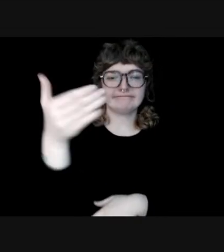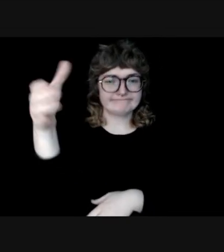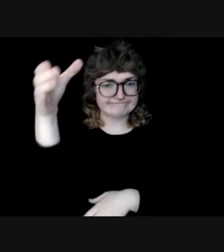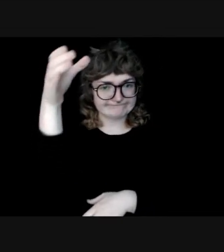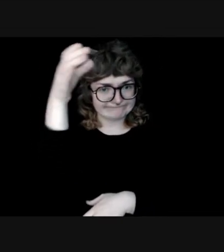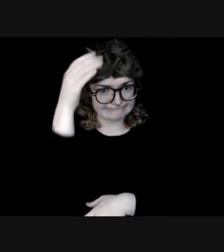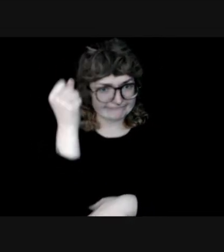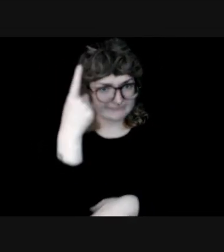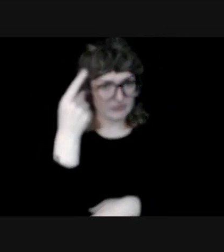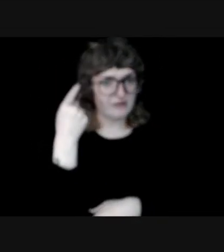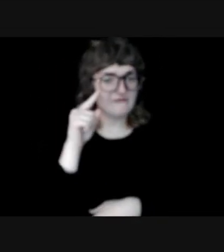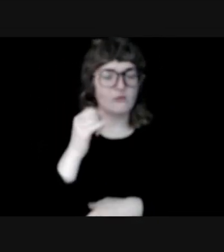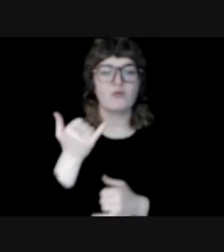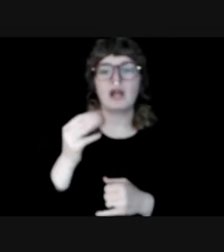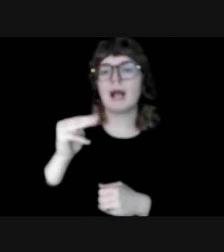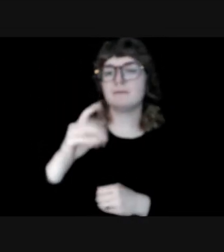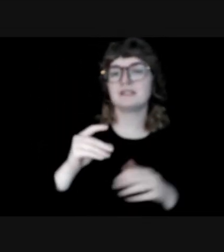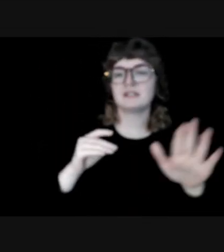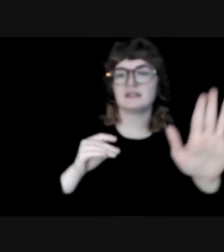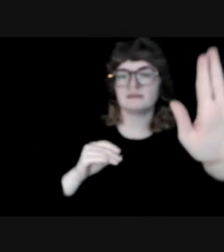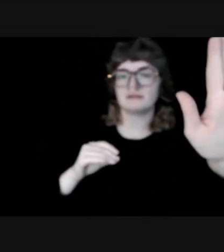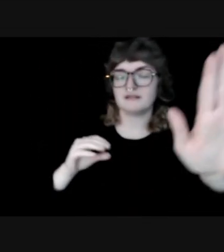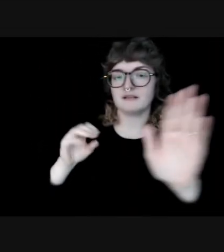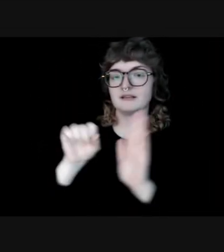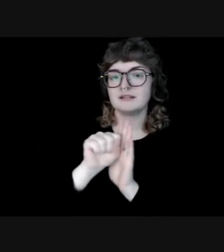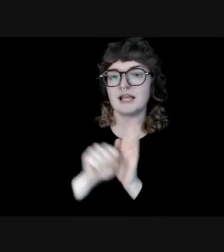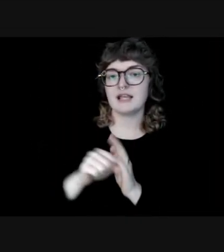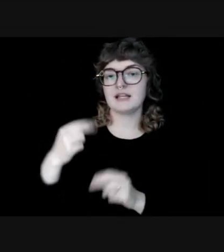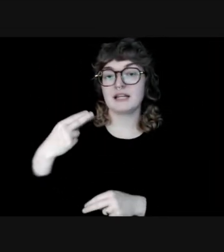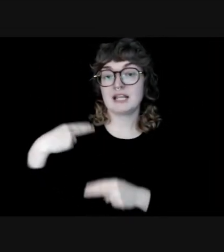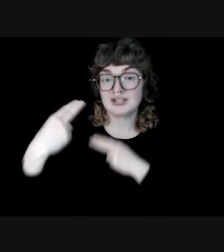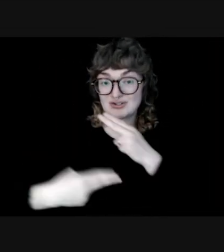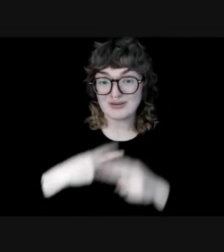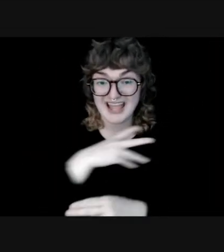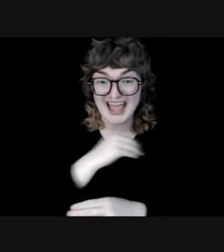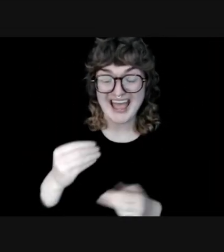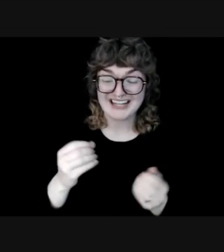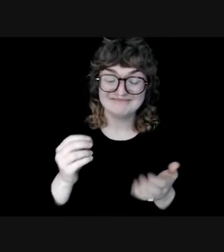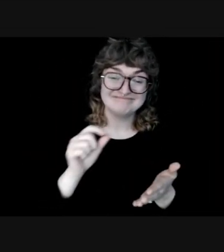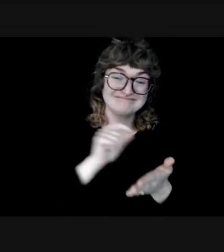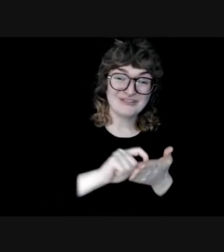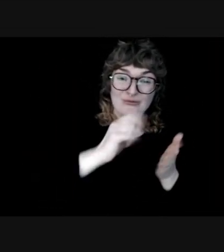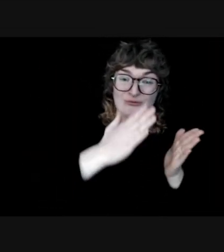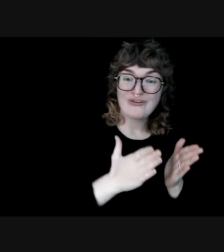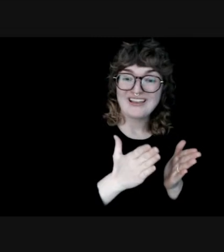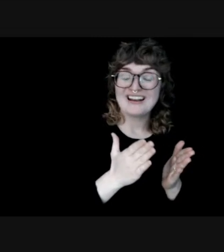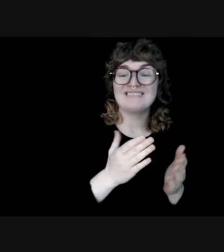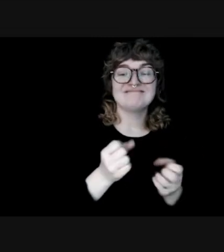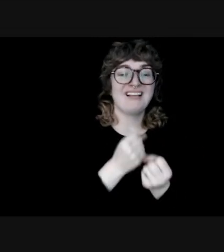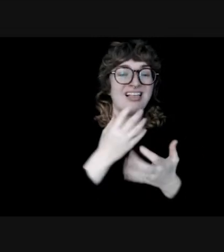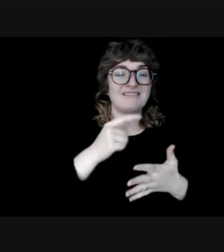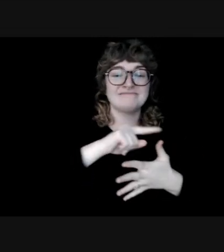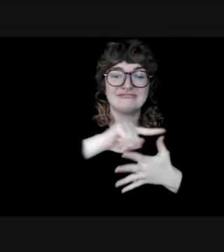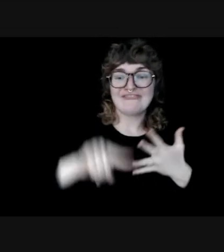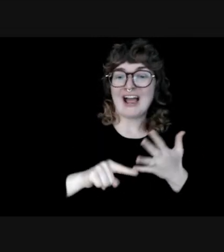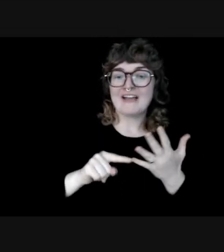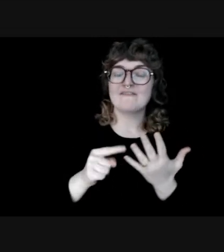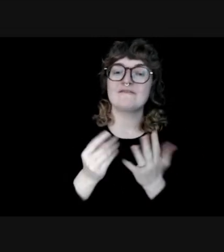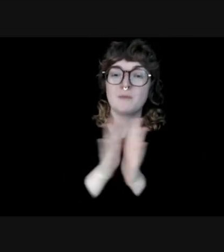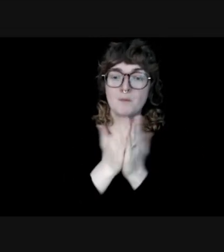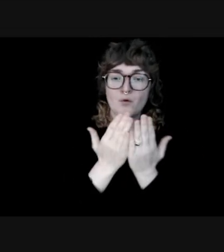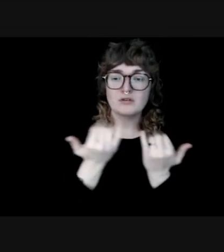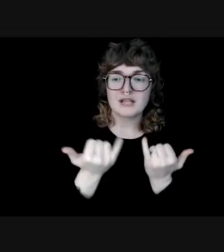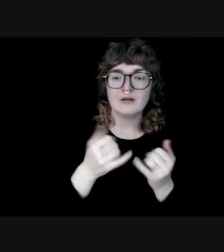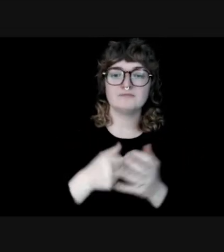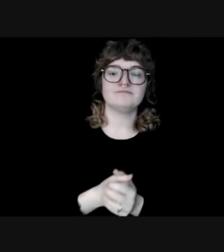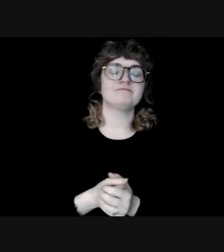the author and co-author of five books and many articles. In 2018, he became the founding director of the Maryland Four Centuries